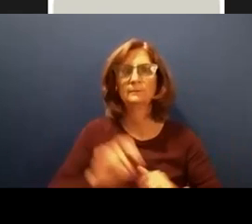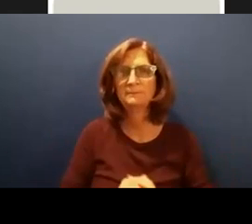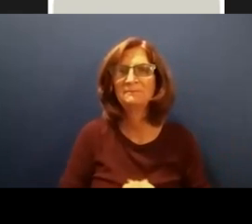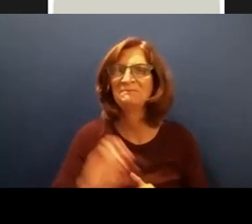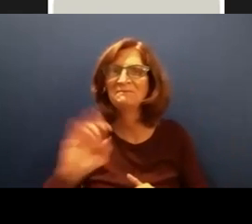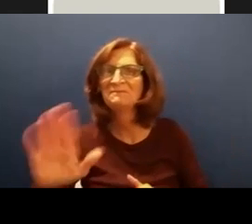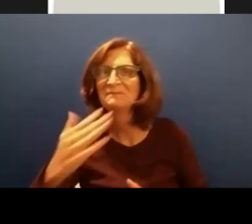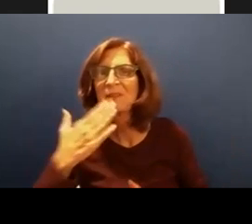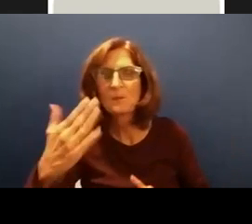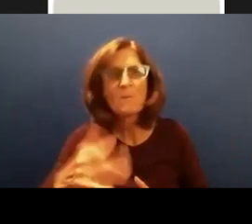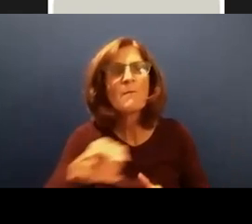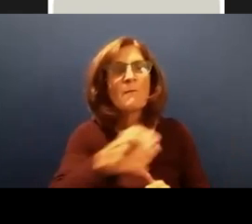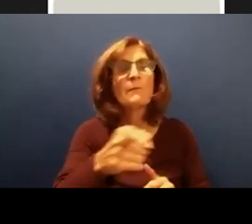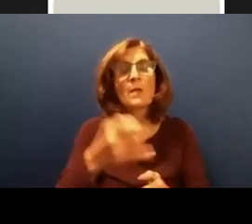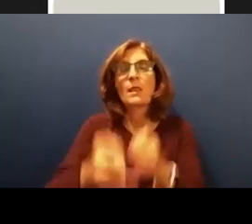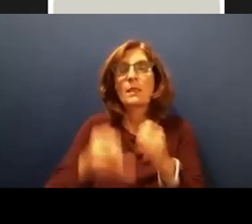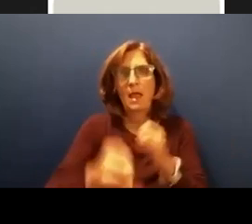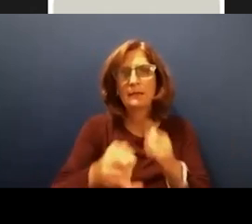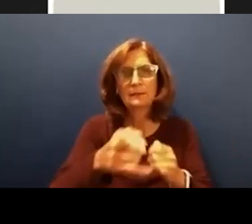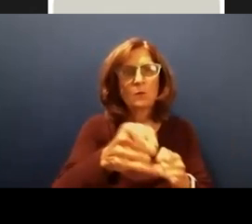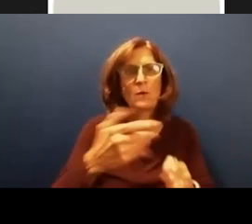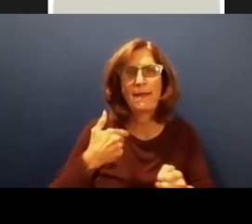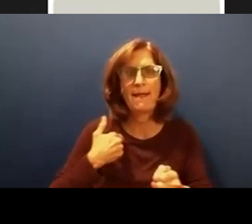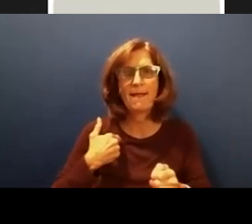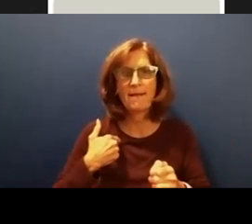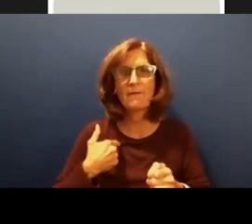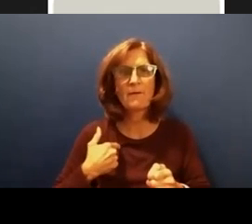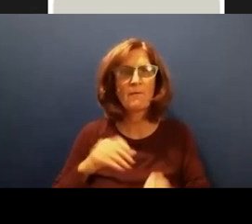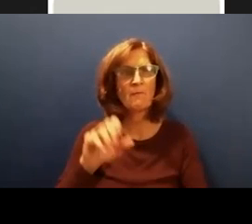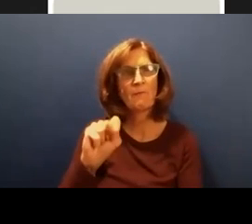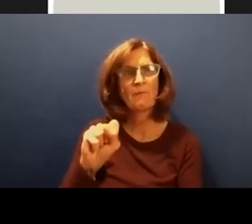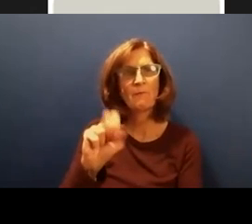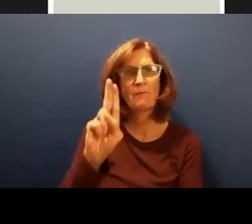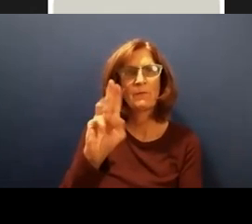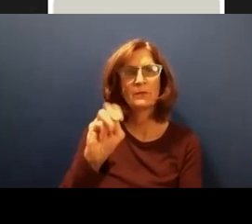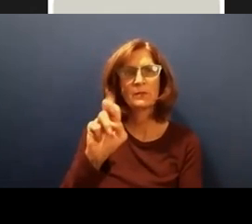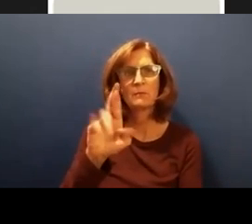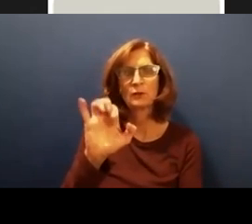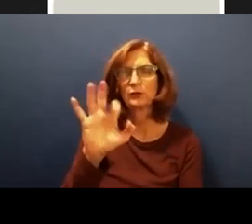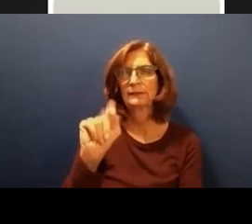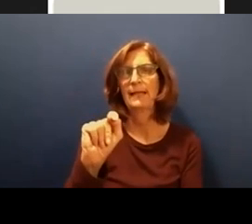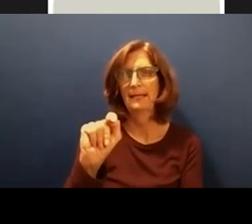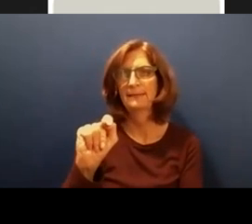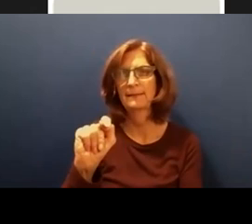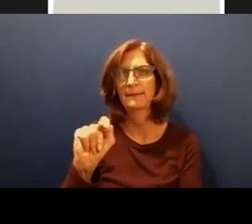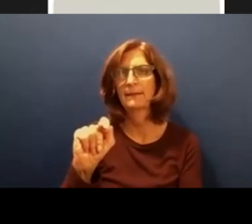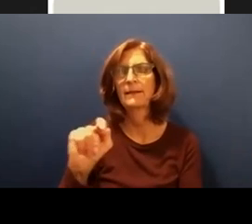And then finally, we have the Somerset at Frick Park extension,